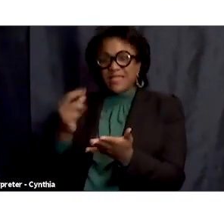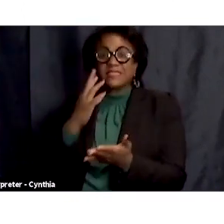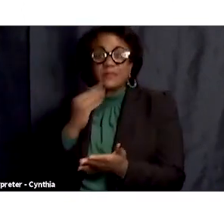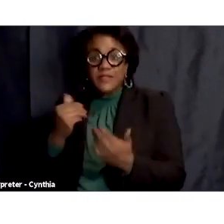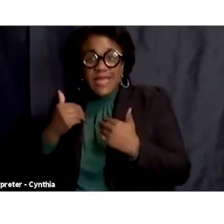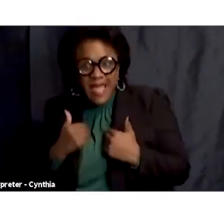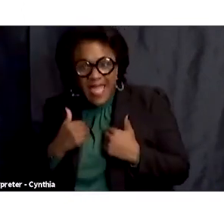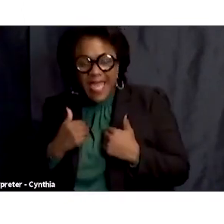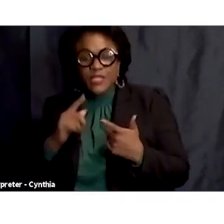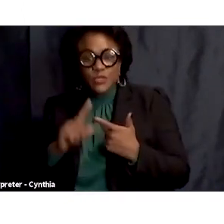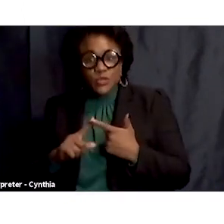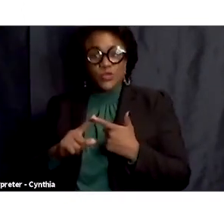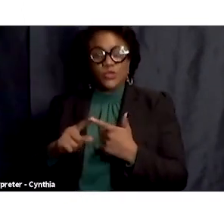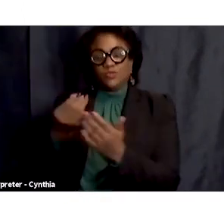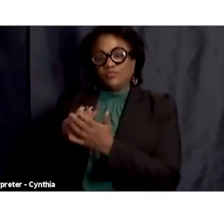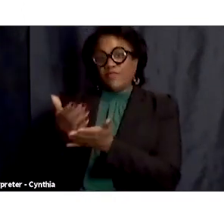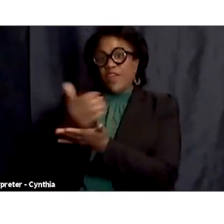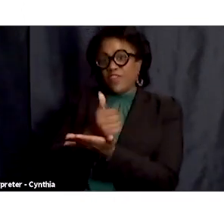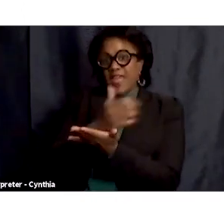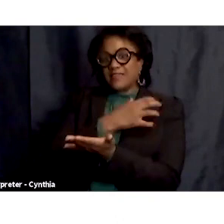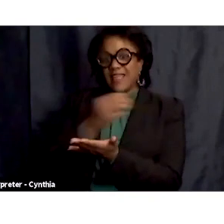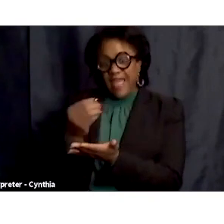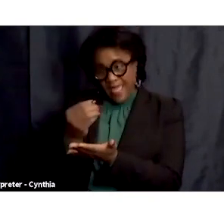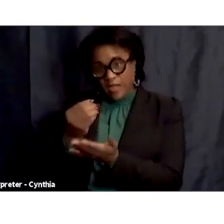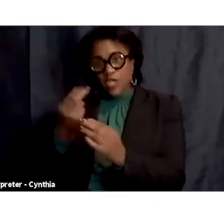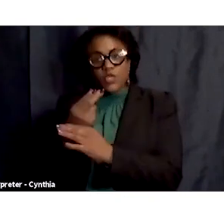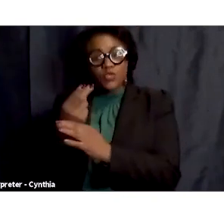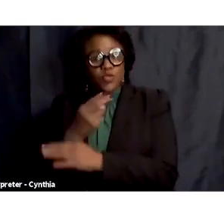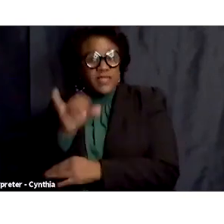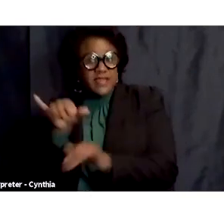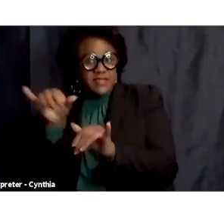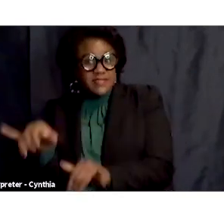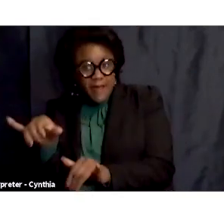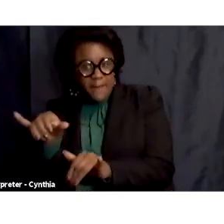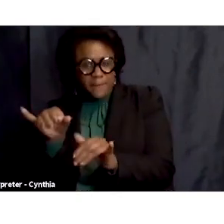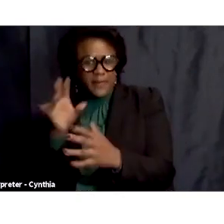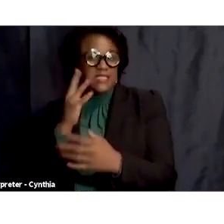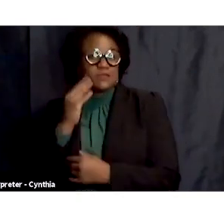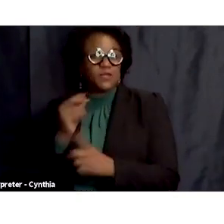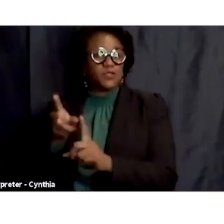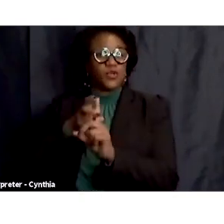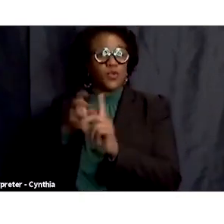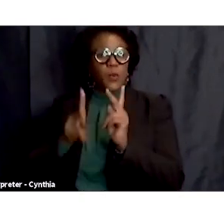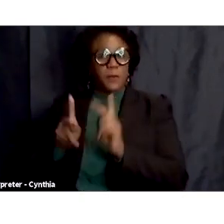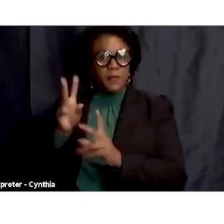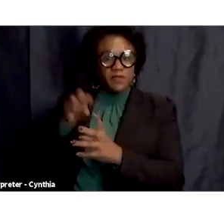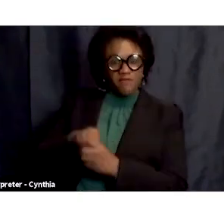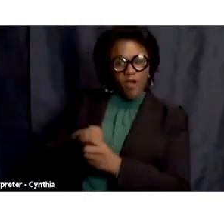had to fundraise, and also using that same experience to recruit people, to get people